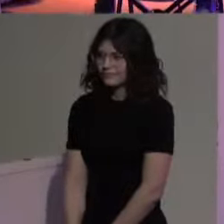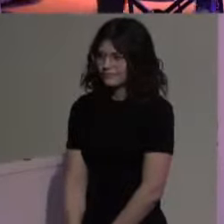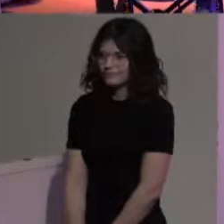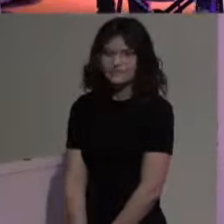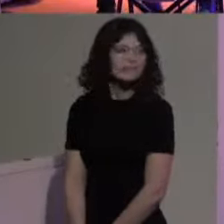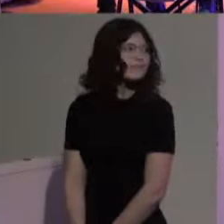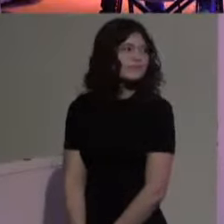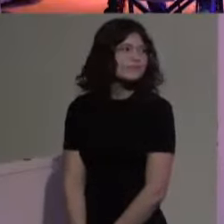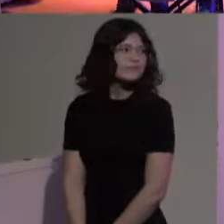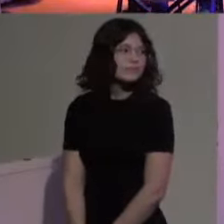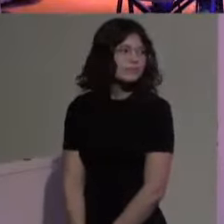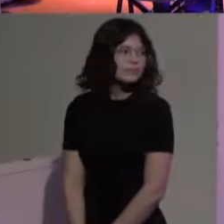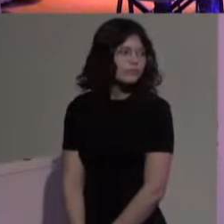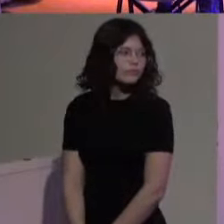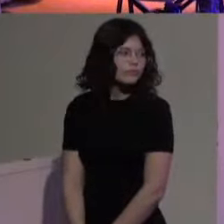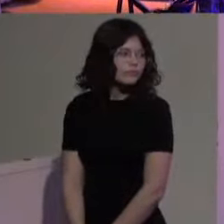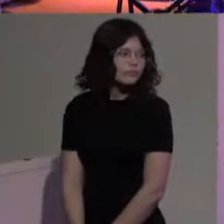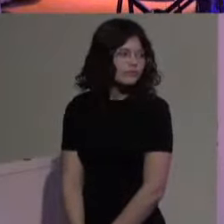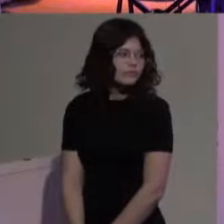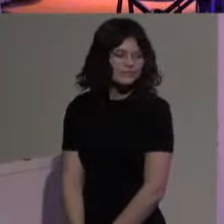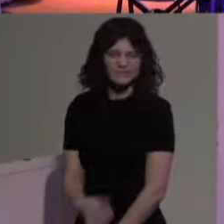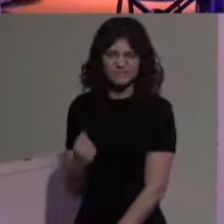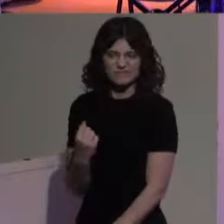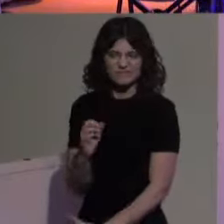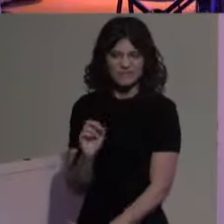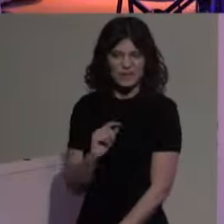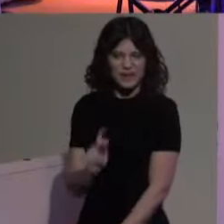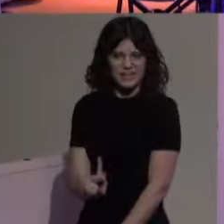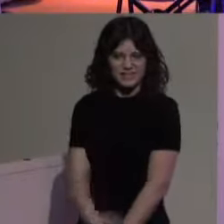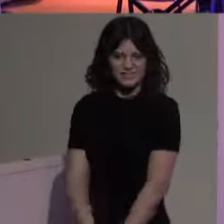Let me just help out my... Hold on, I'll be right back.